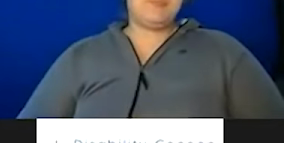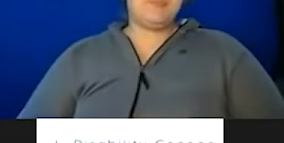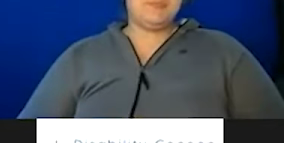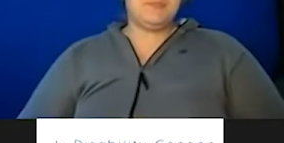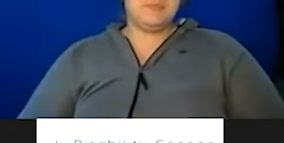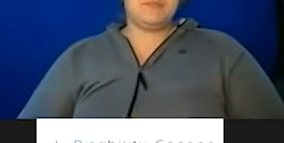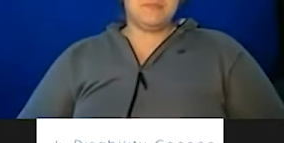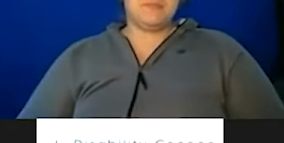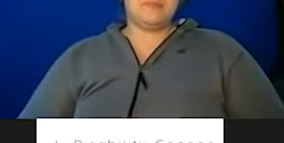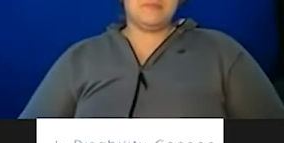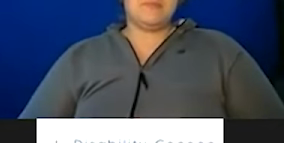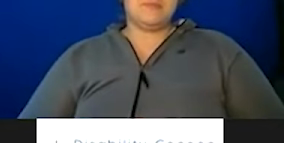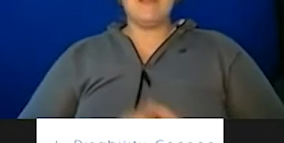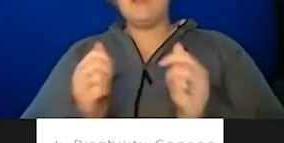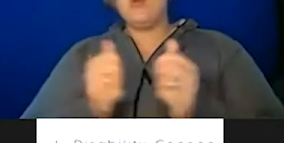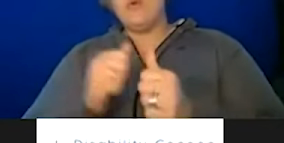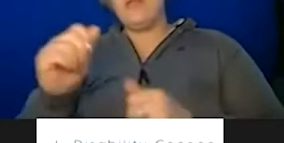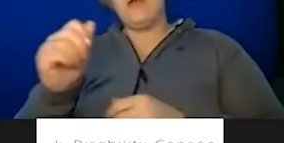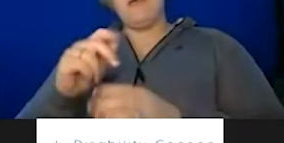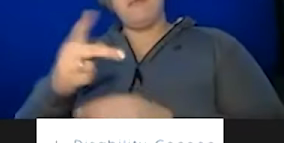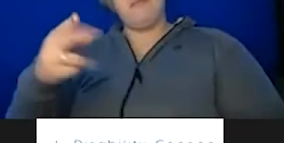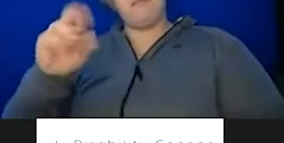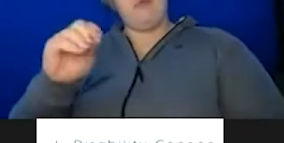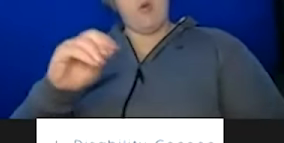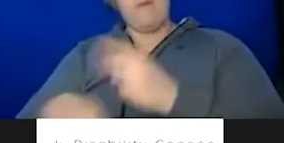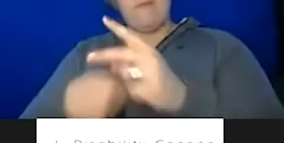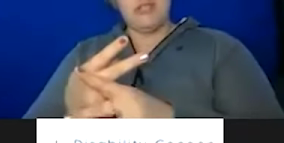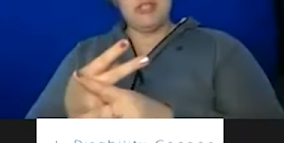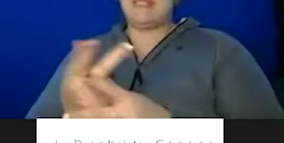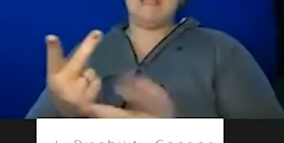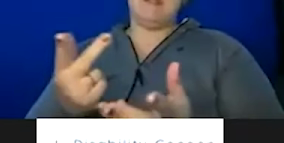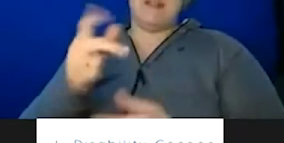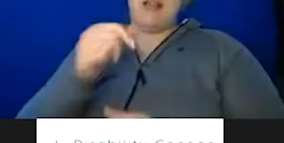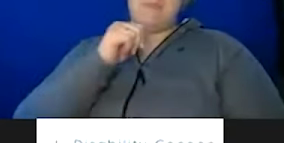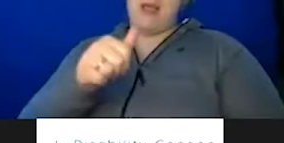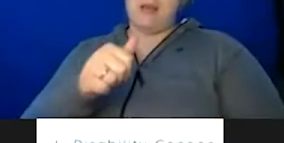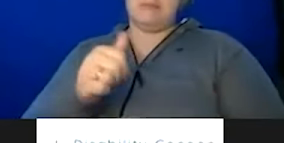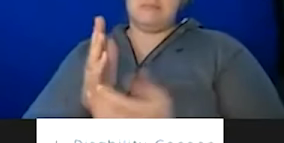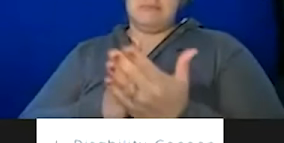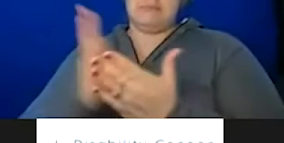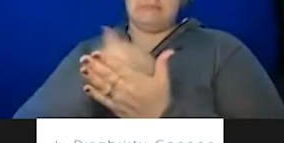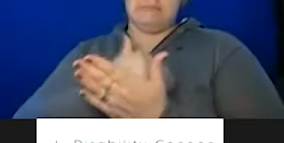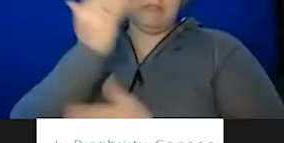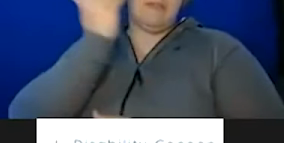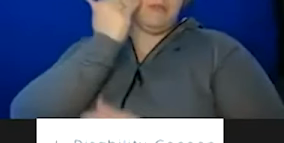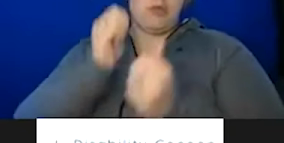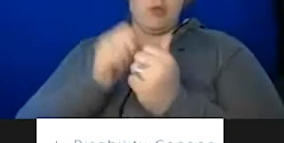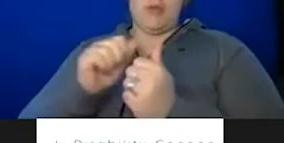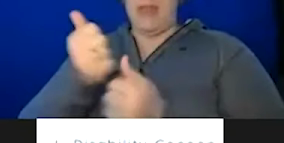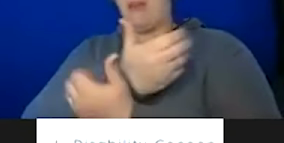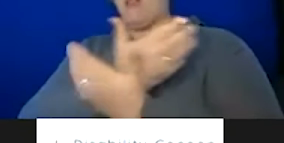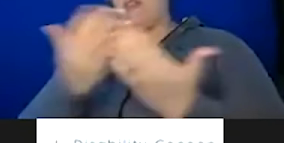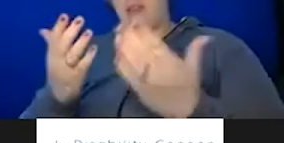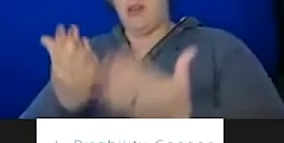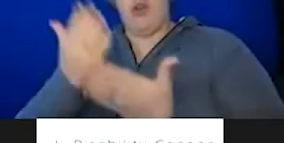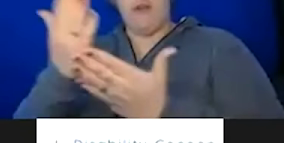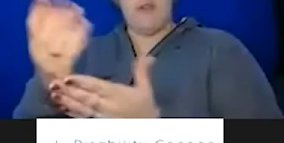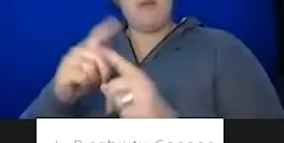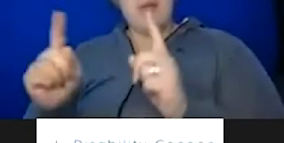it, so I'm not 100% familiar with everything. But I do know that it listens for,